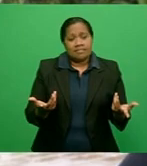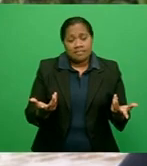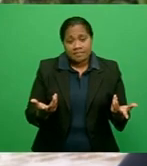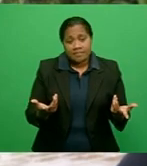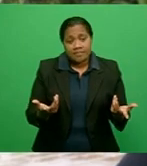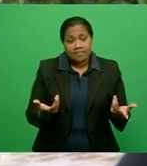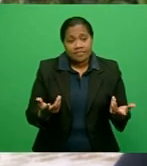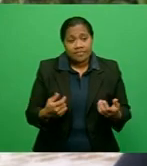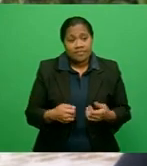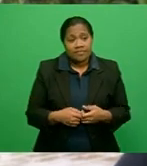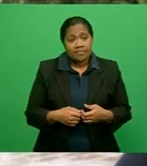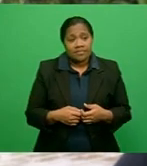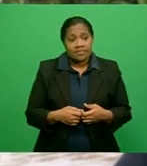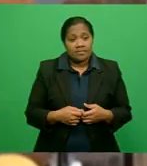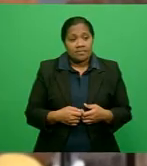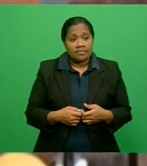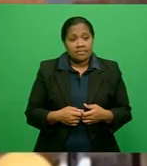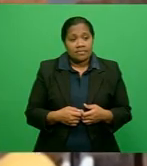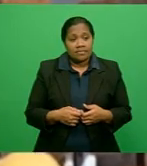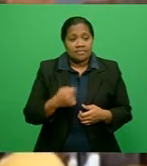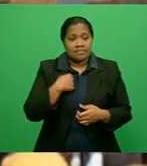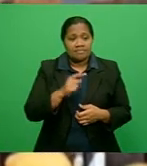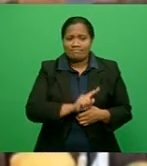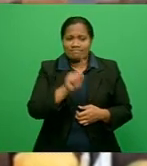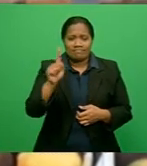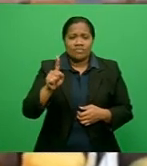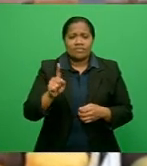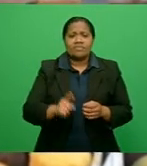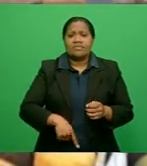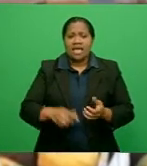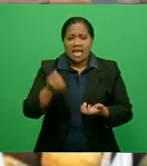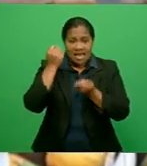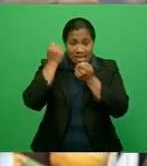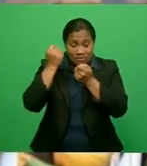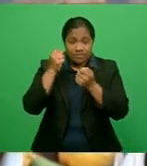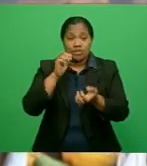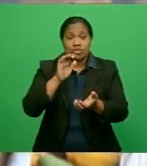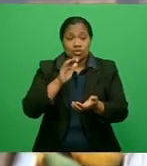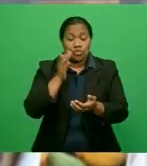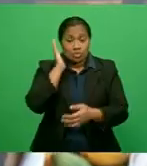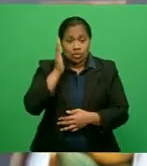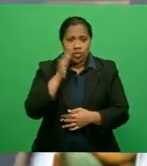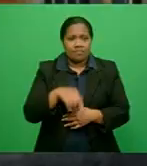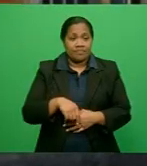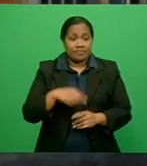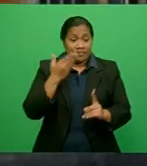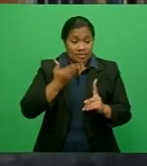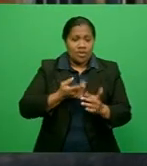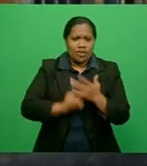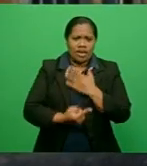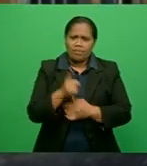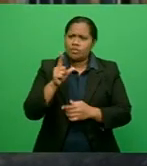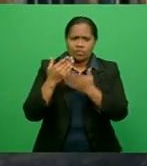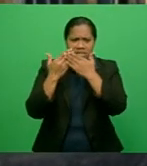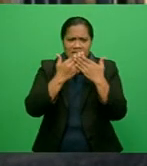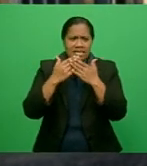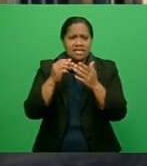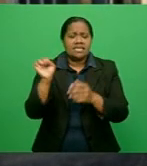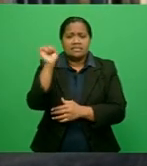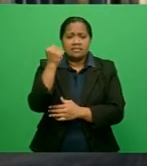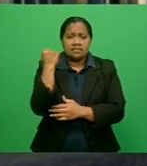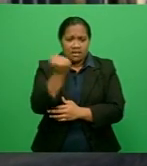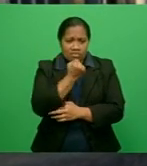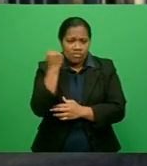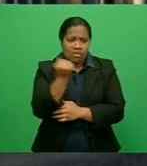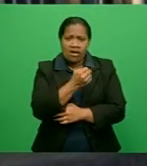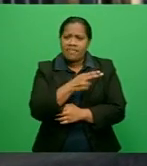I worked at Lalin as a farm manager. The Bow Island native did further studies in Samoa before moving to New Zealand, where he stayed for